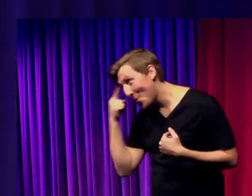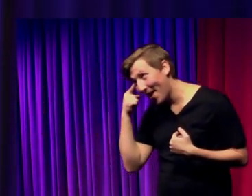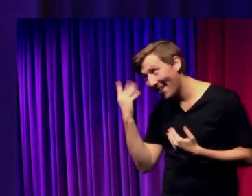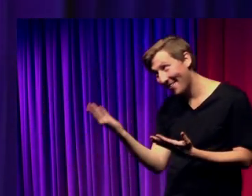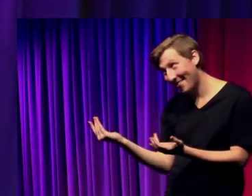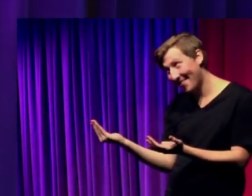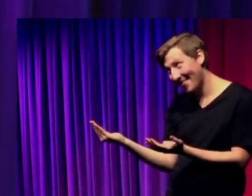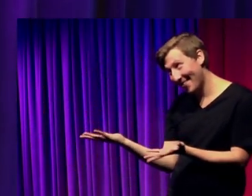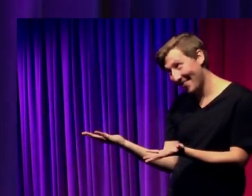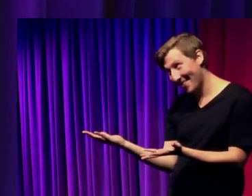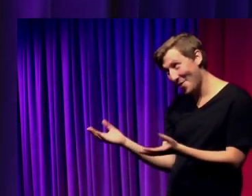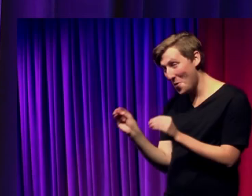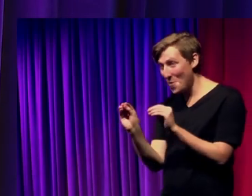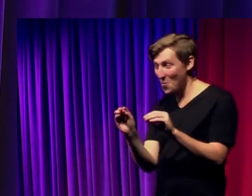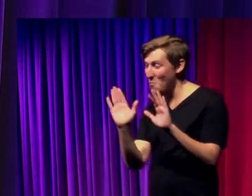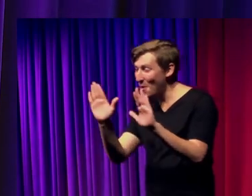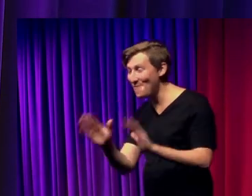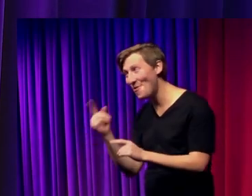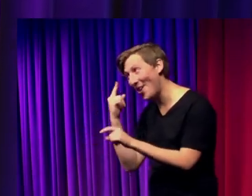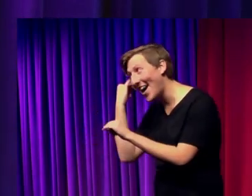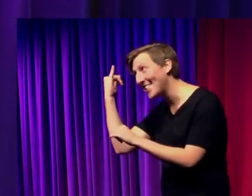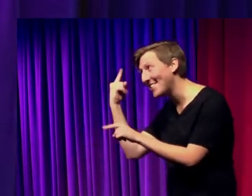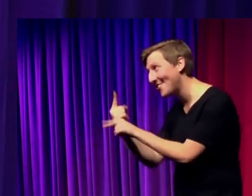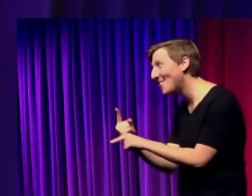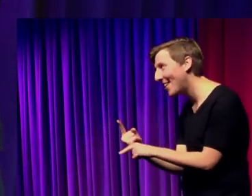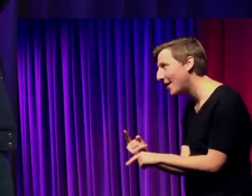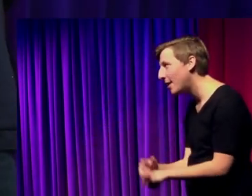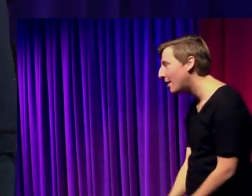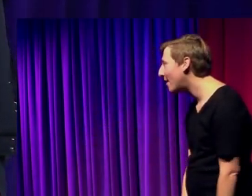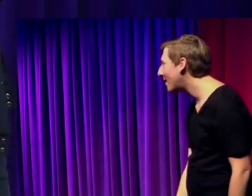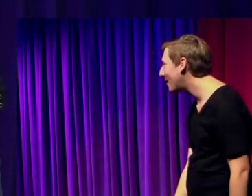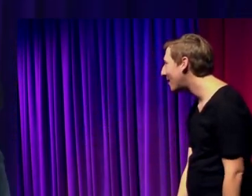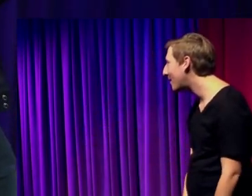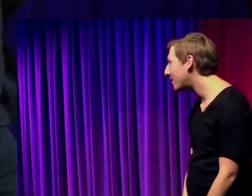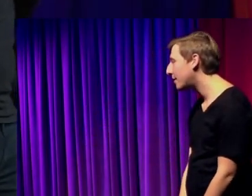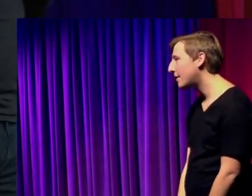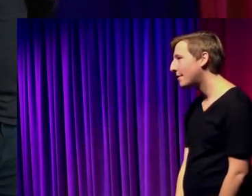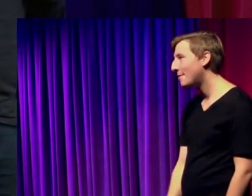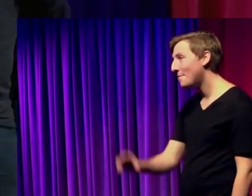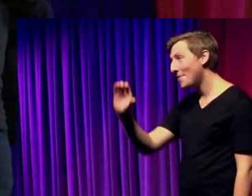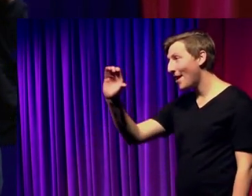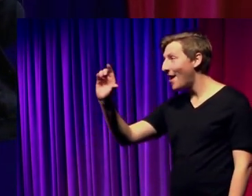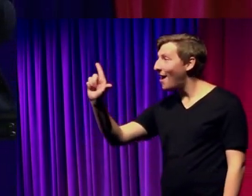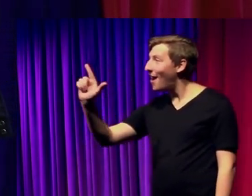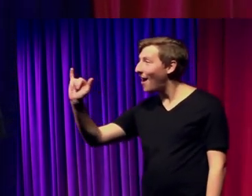If we're gonna put animals on, it's gonna be great, yeah. Climate change is real.